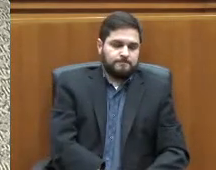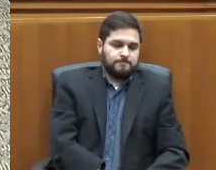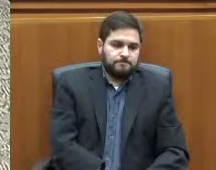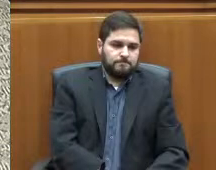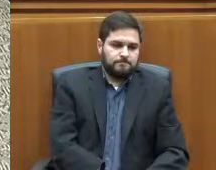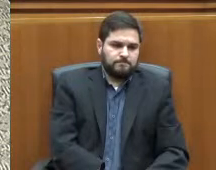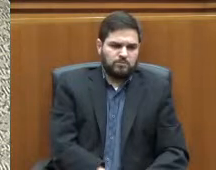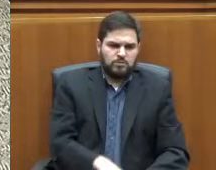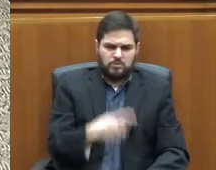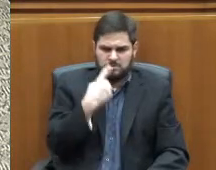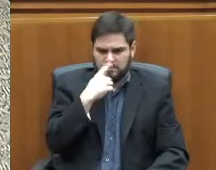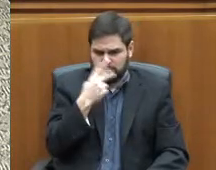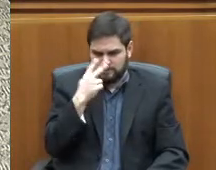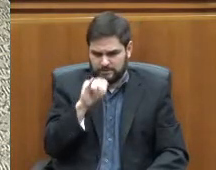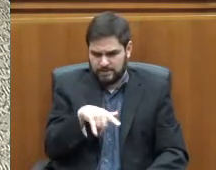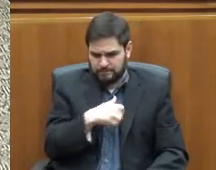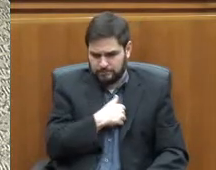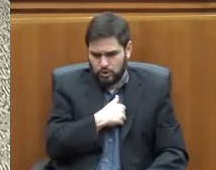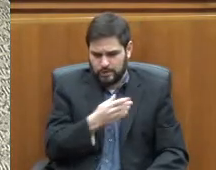Okay. Can I see that? I'm sorry.